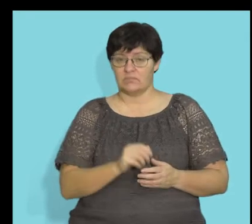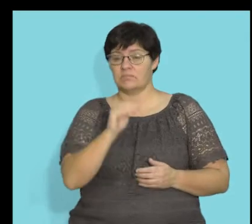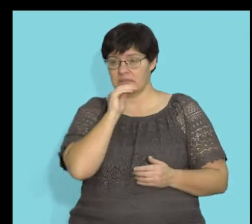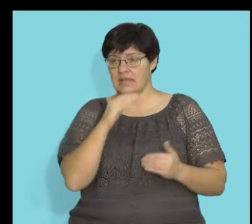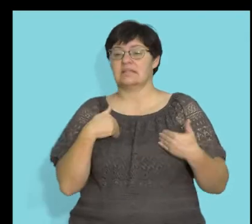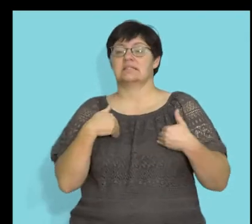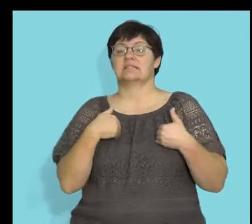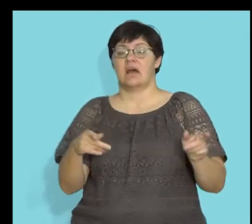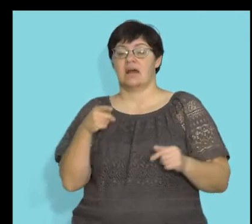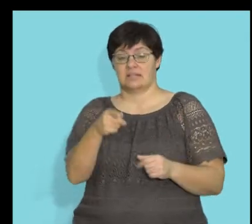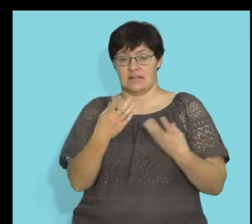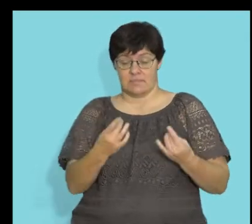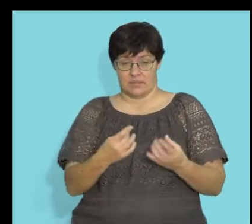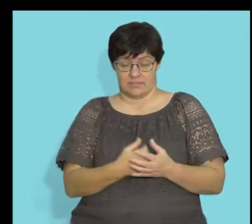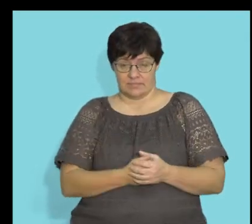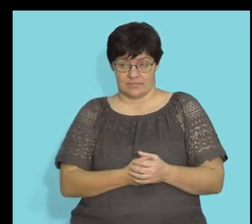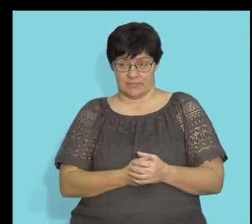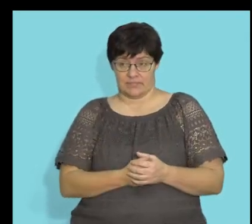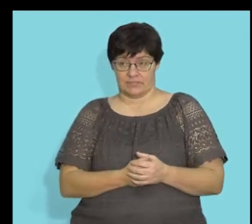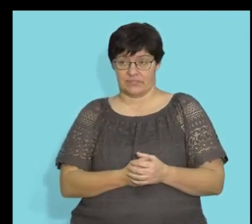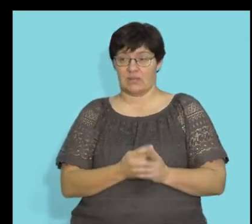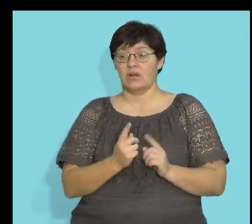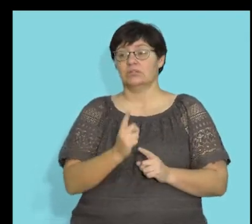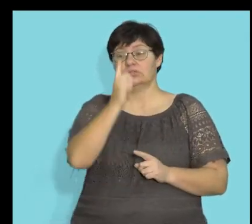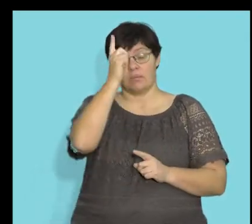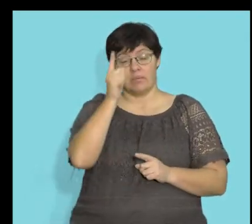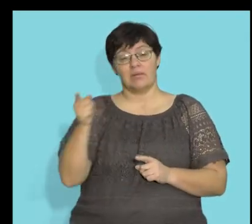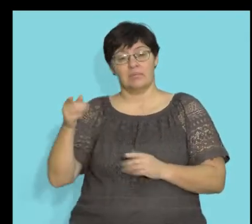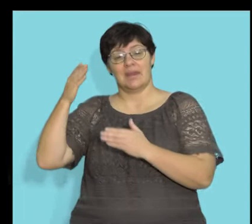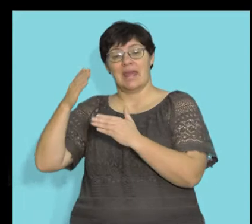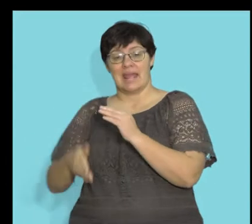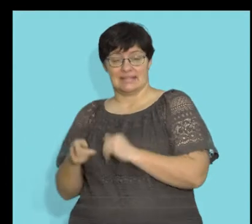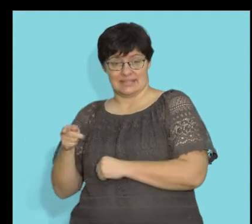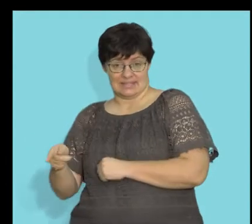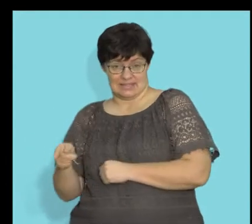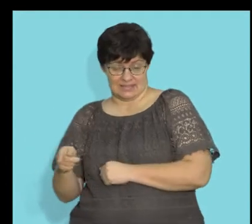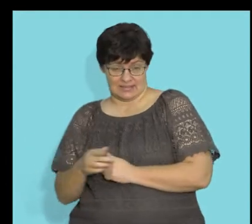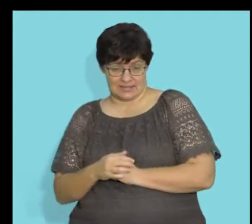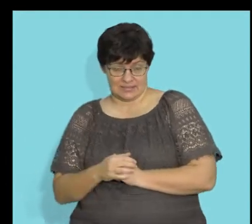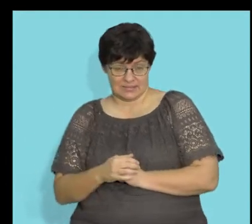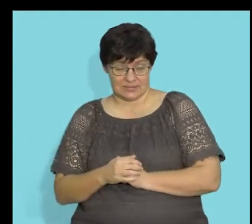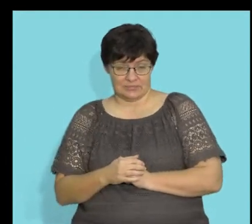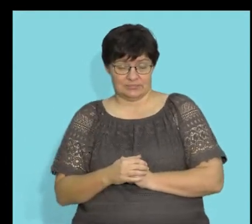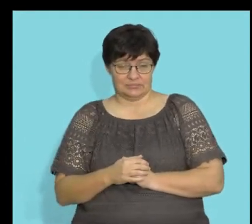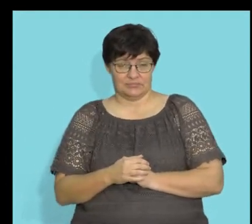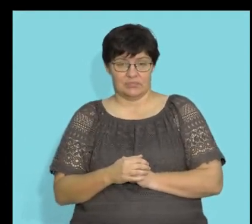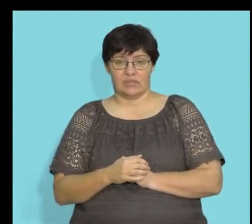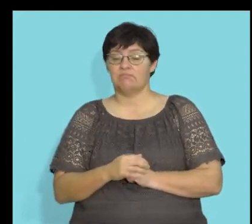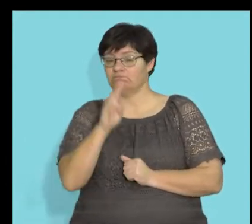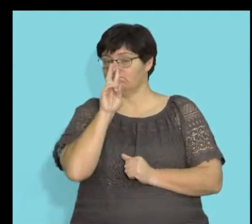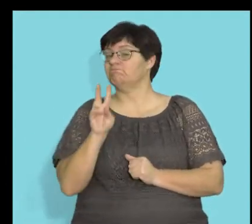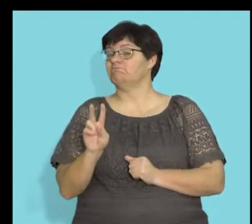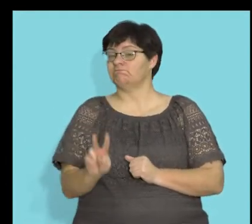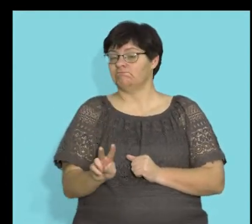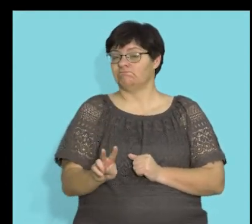the starting term number. The number at the top is the end term number. So we